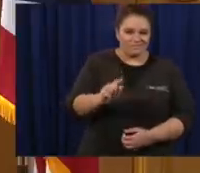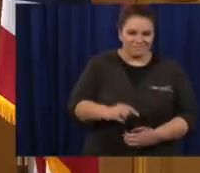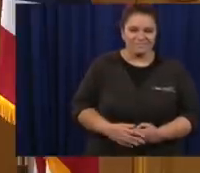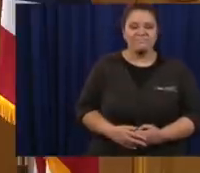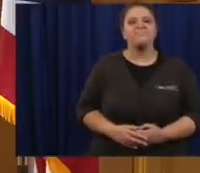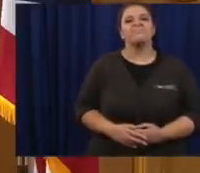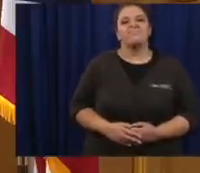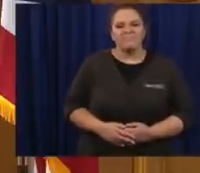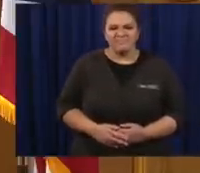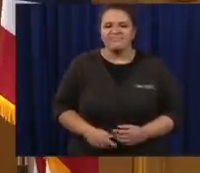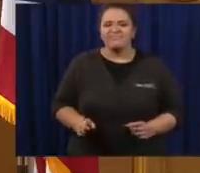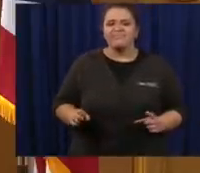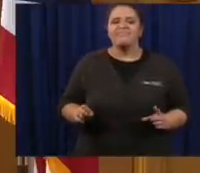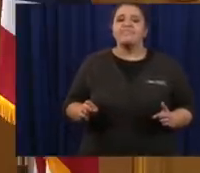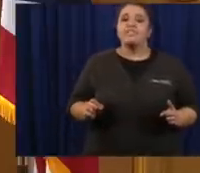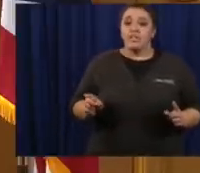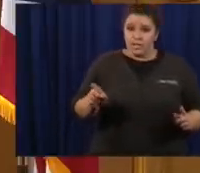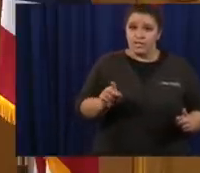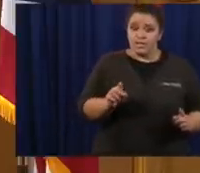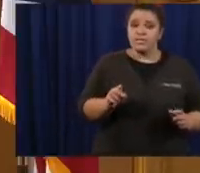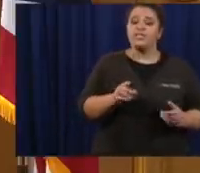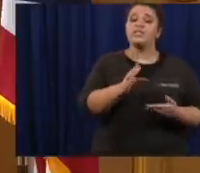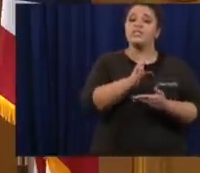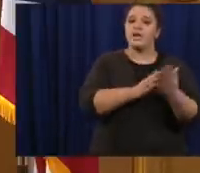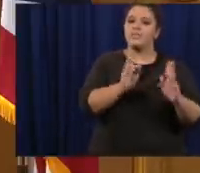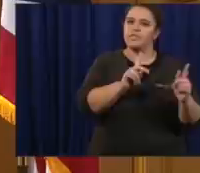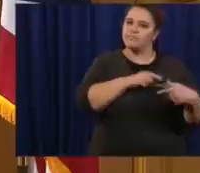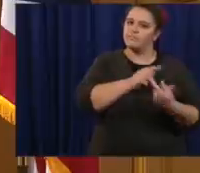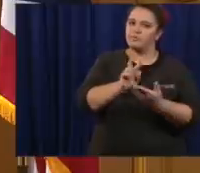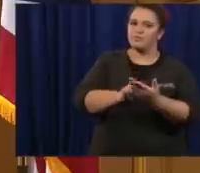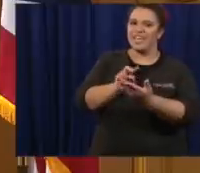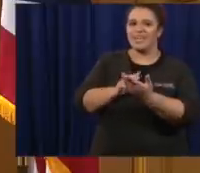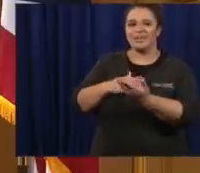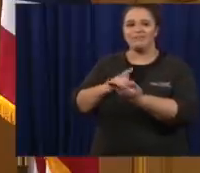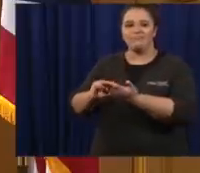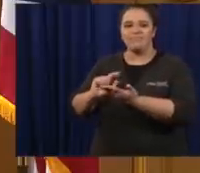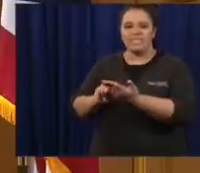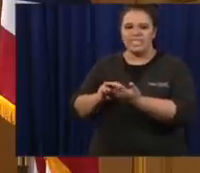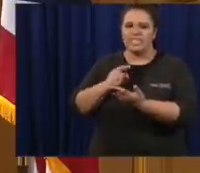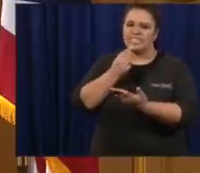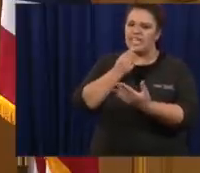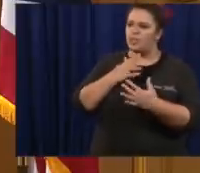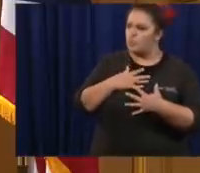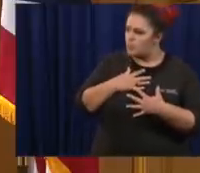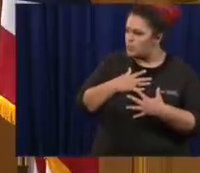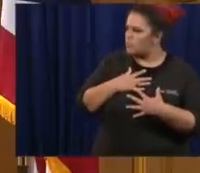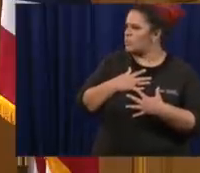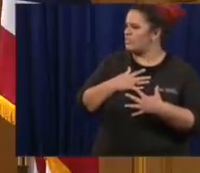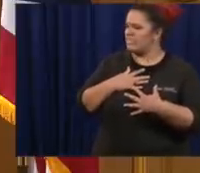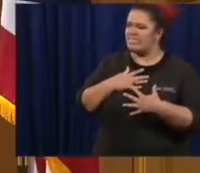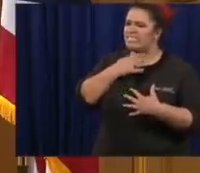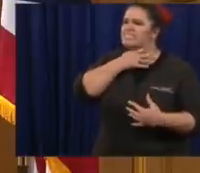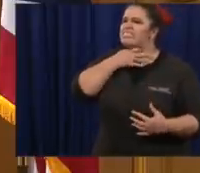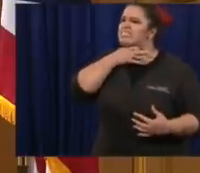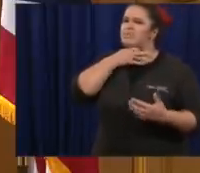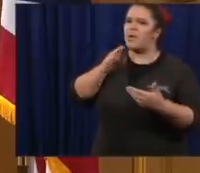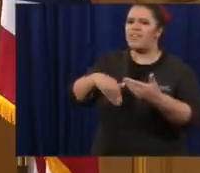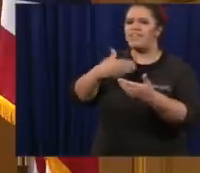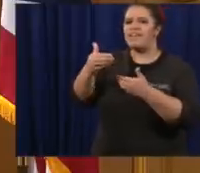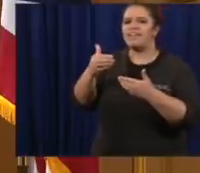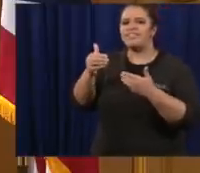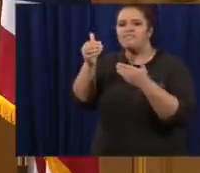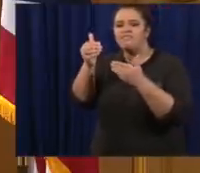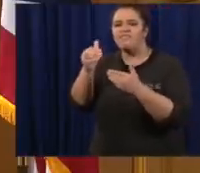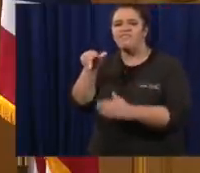questioning a decision to move into this next phase when we're still seeing some pretty high numbers, even though maybe we're not peaking, but